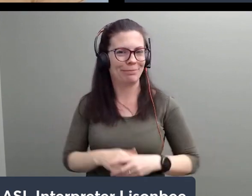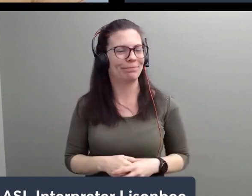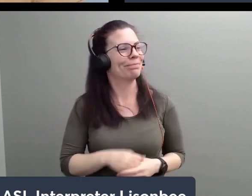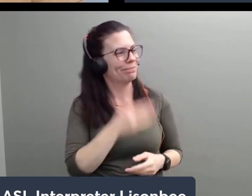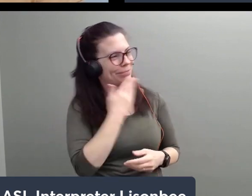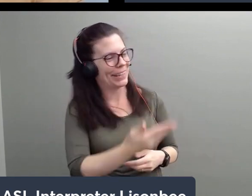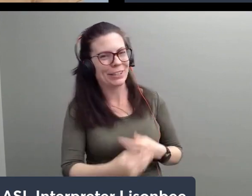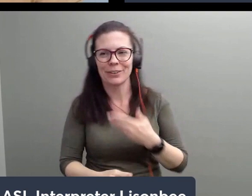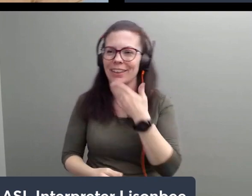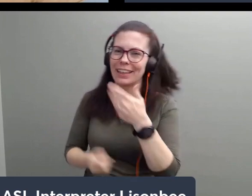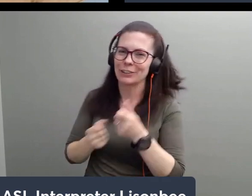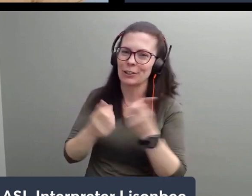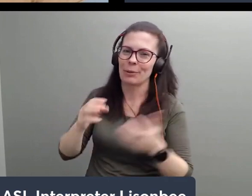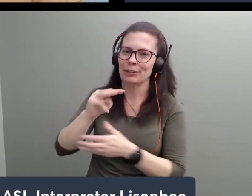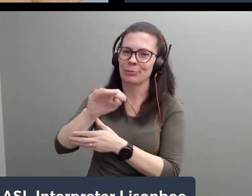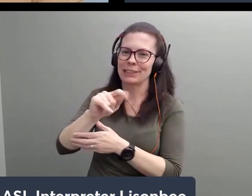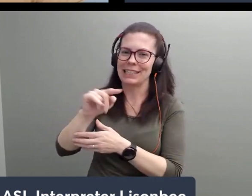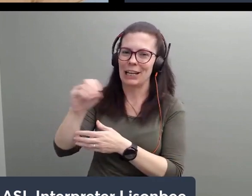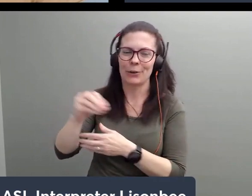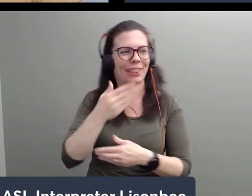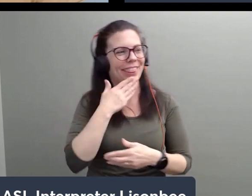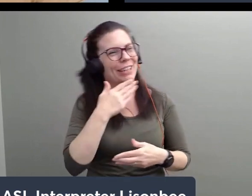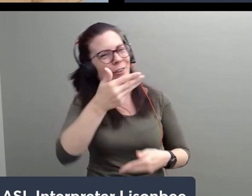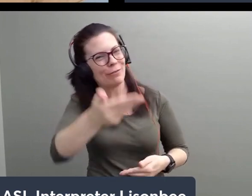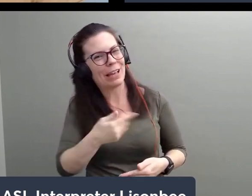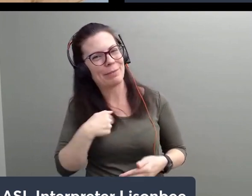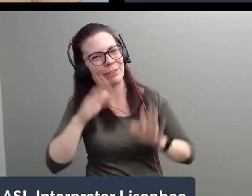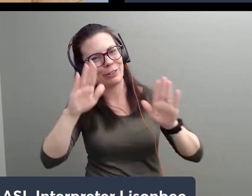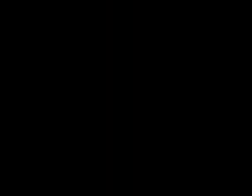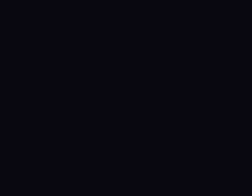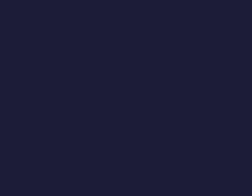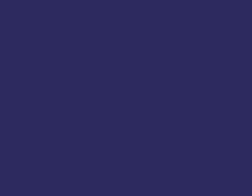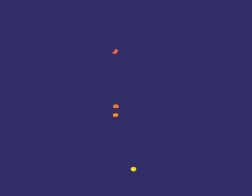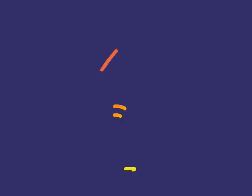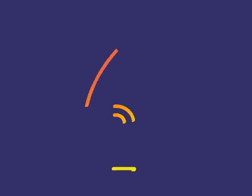Thank you very much, Mateo. Thank you for having me here. Have a good day, everybody.